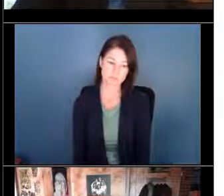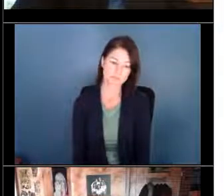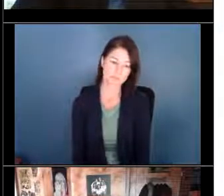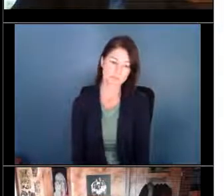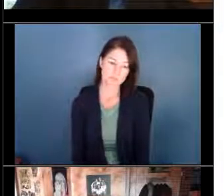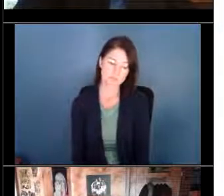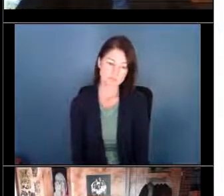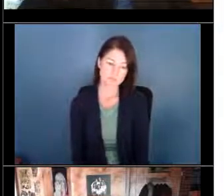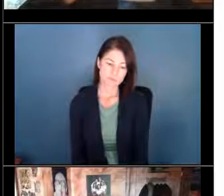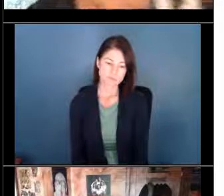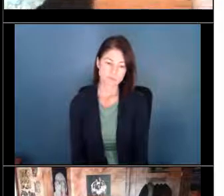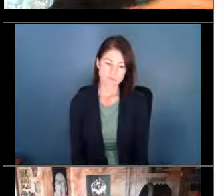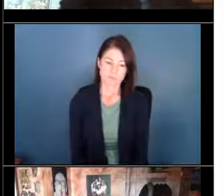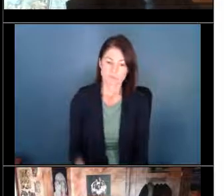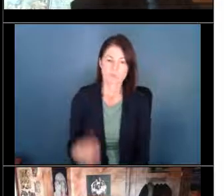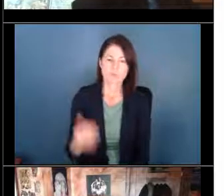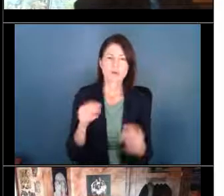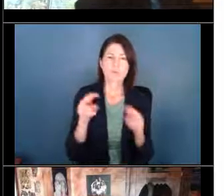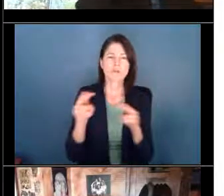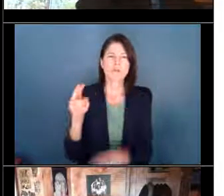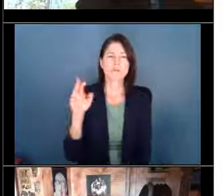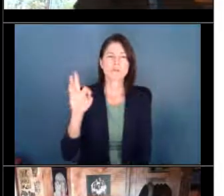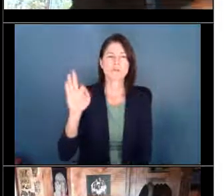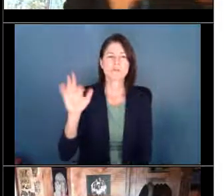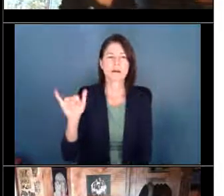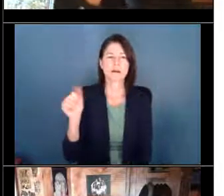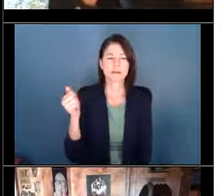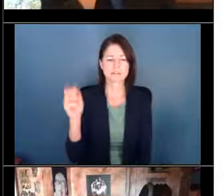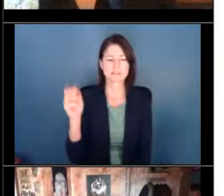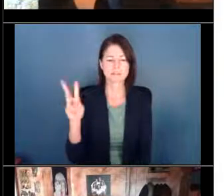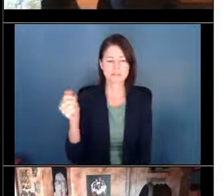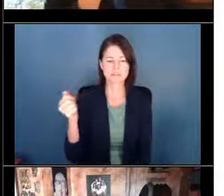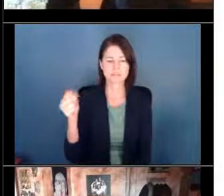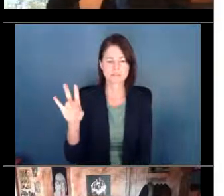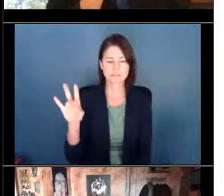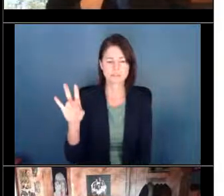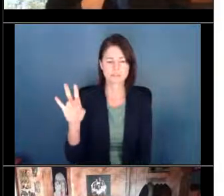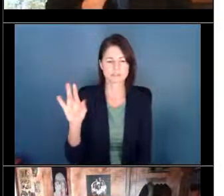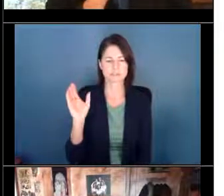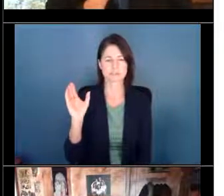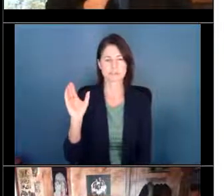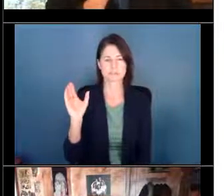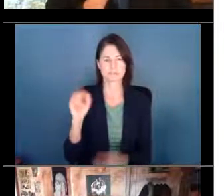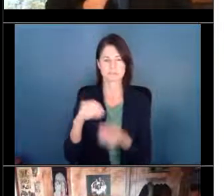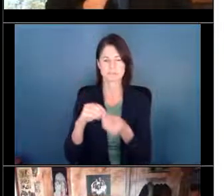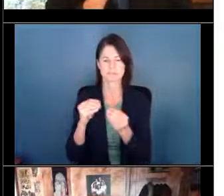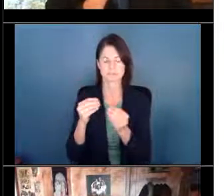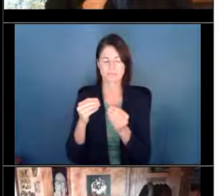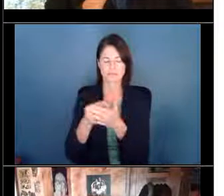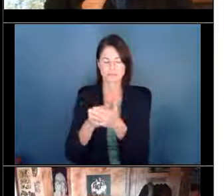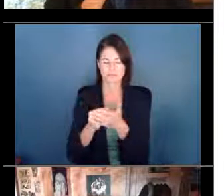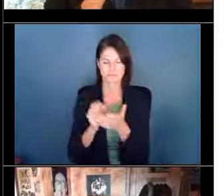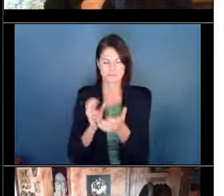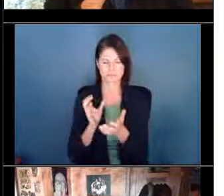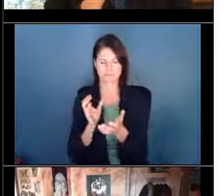You may look at 16 and 17 and see that there's like an anomaly there. And I want to explain a little bit about what happened there.